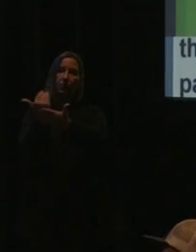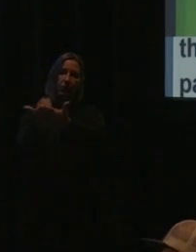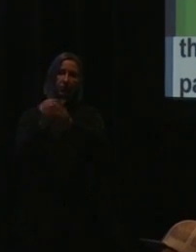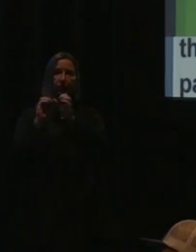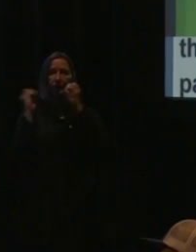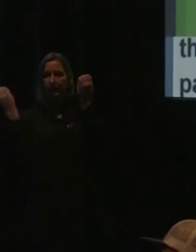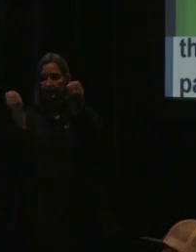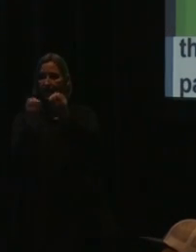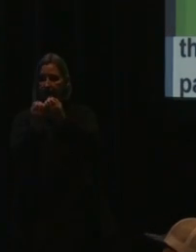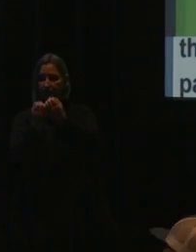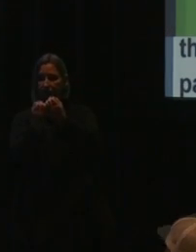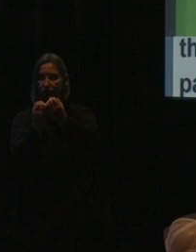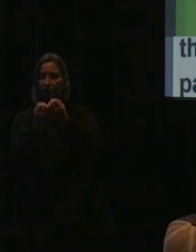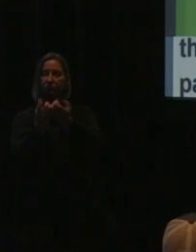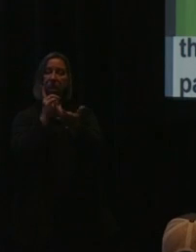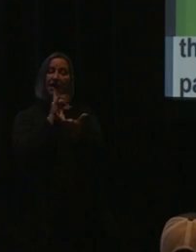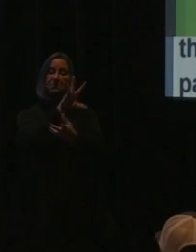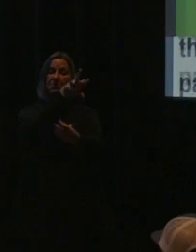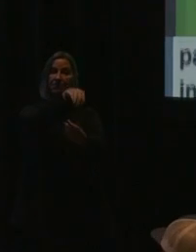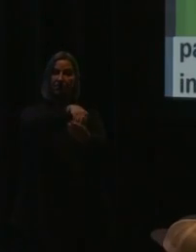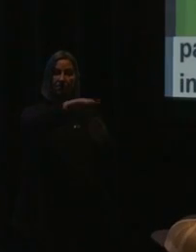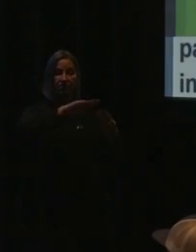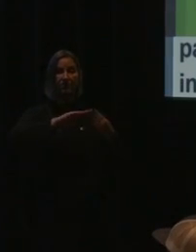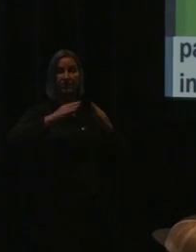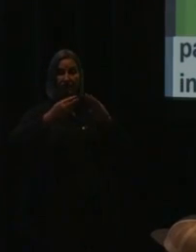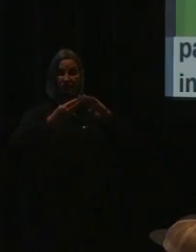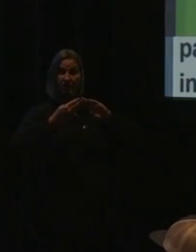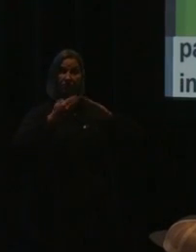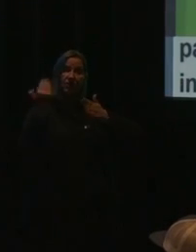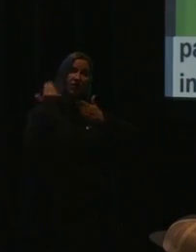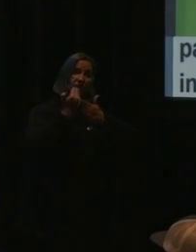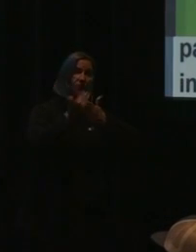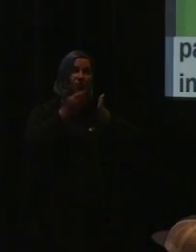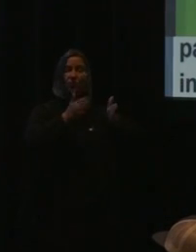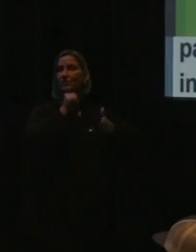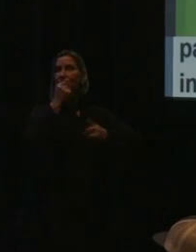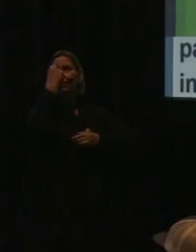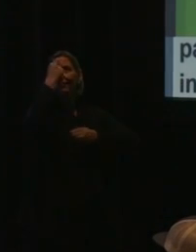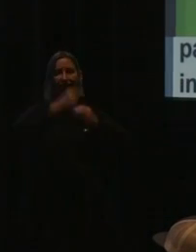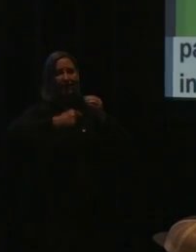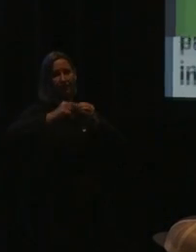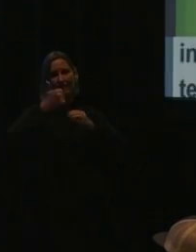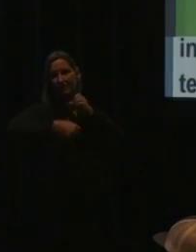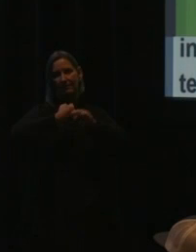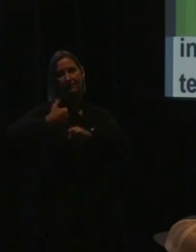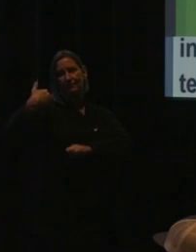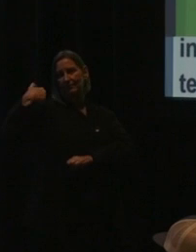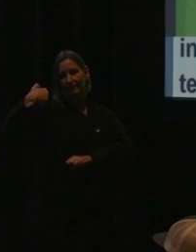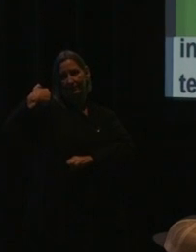enterprises, or to be engaged in the community in ways that were not contemplated 10 years ago.